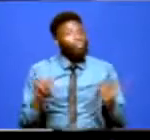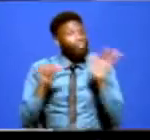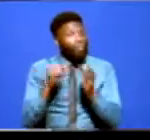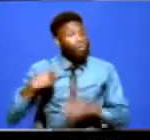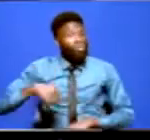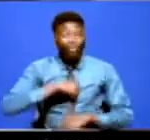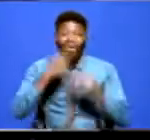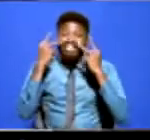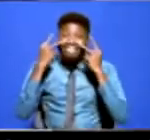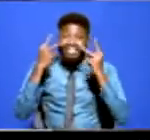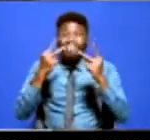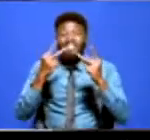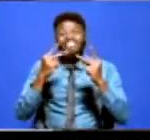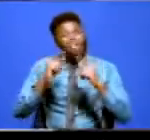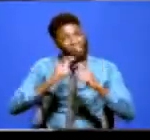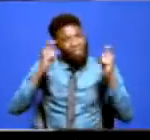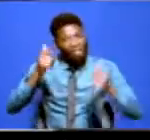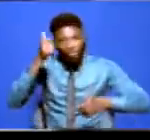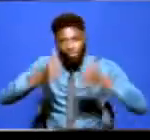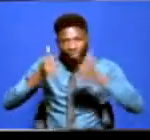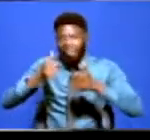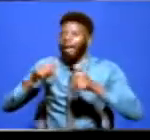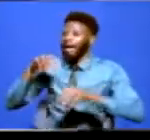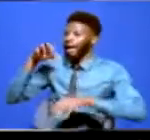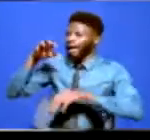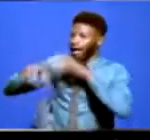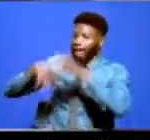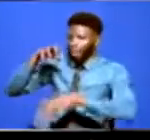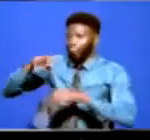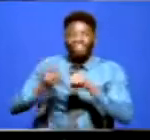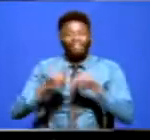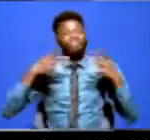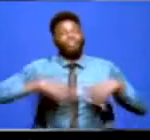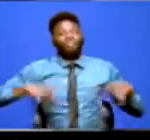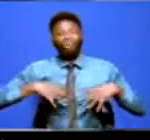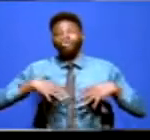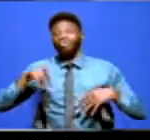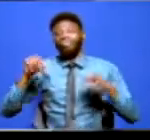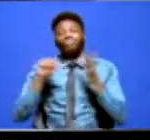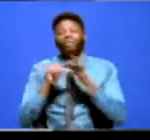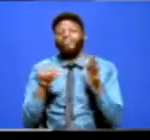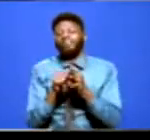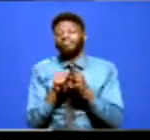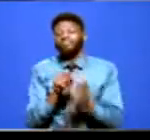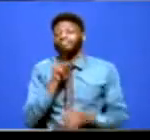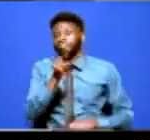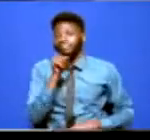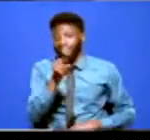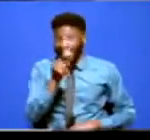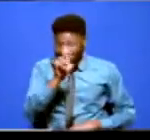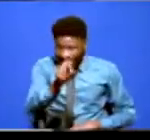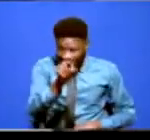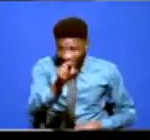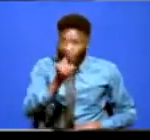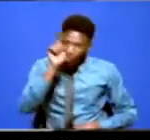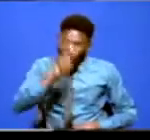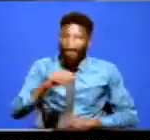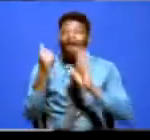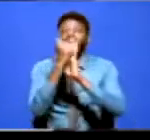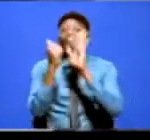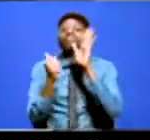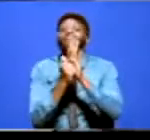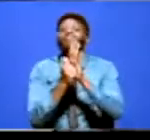ya binadamu na wanyama pori, ile shida ambayo ni human-wildlife conflict. Na hiyo lazima iwe ni agenda